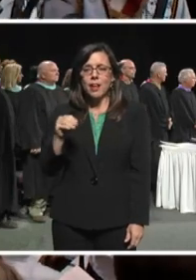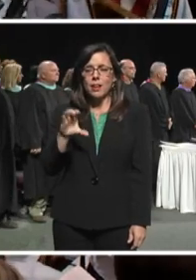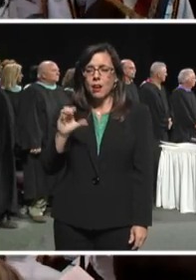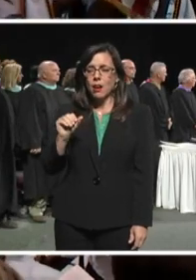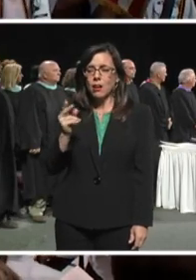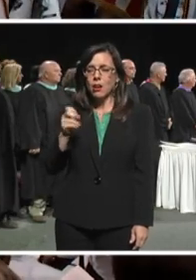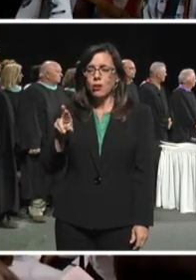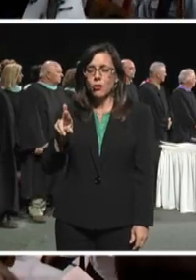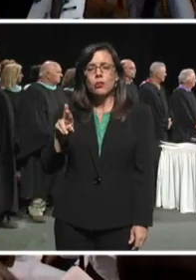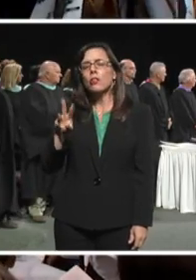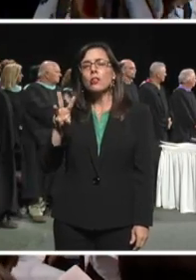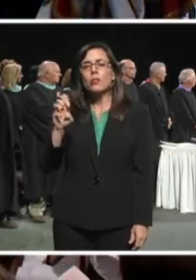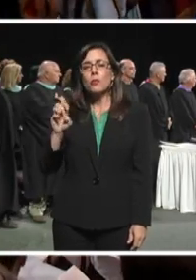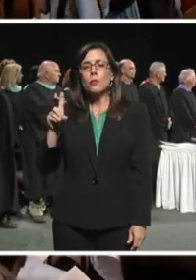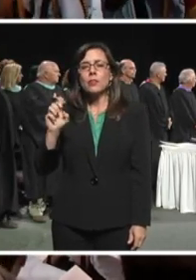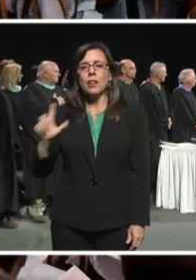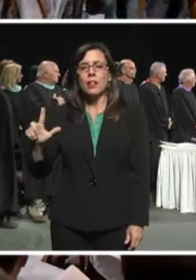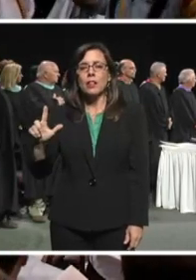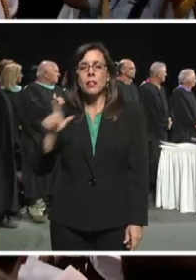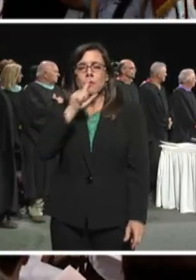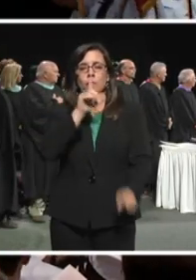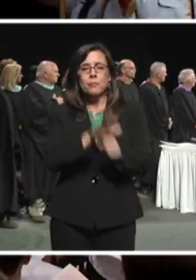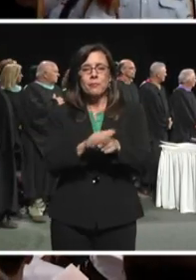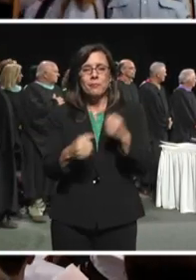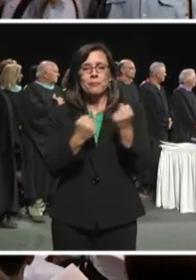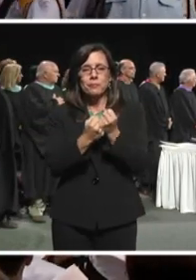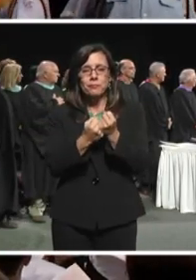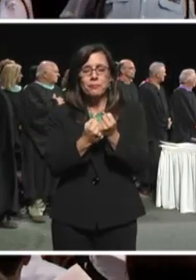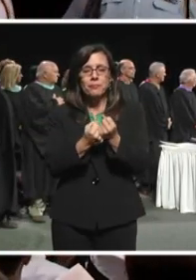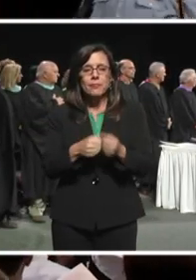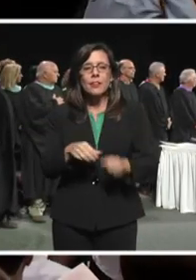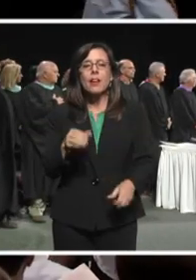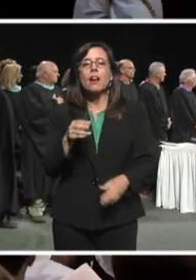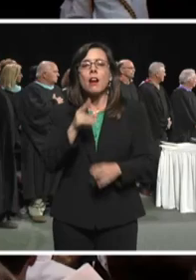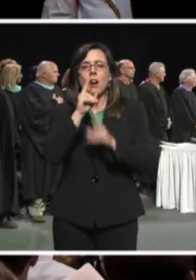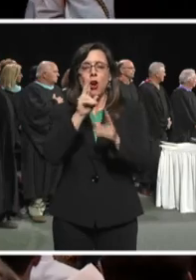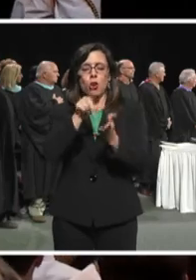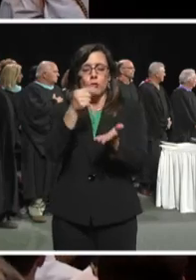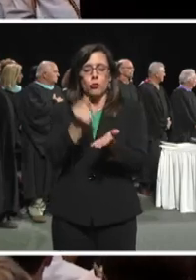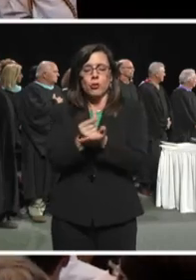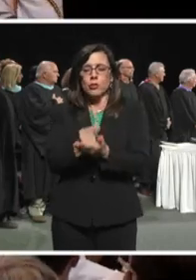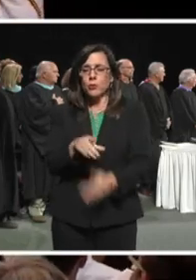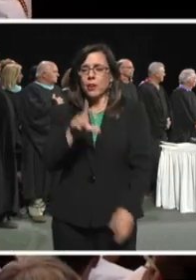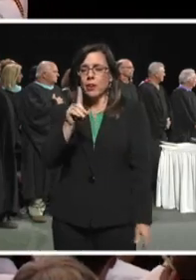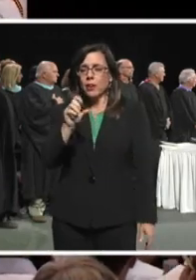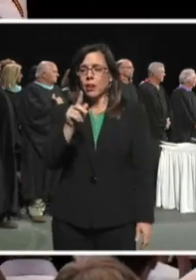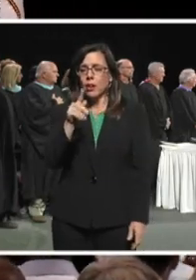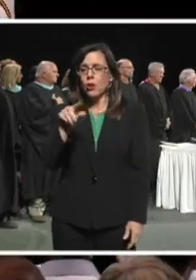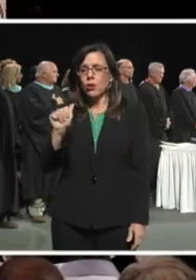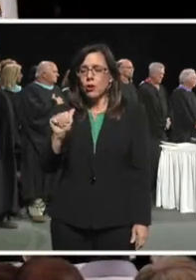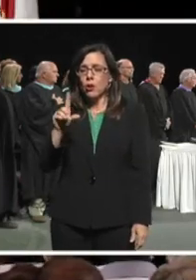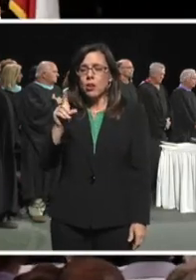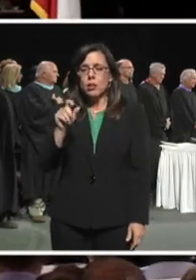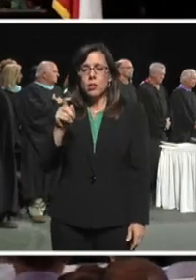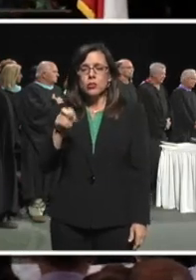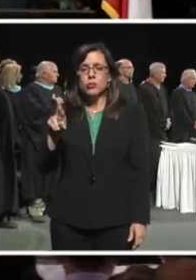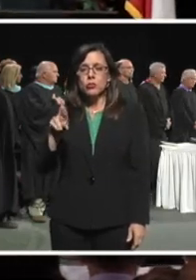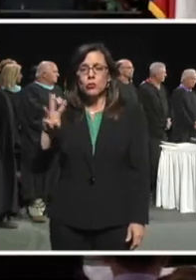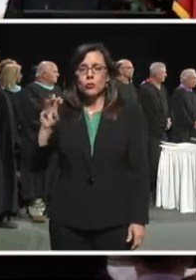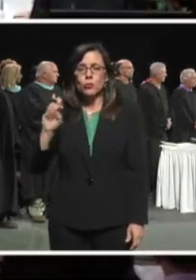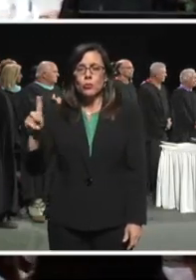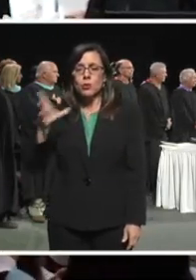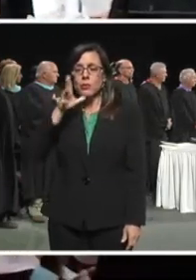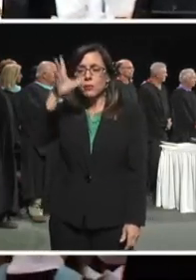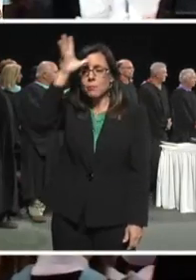Connor Waddell. Our Pledge of Allegiance will be led by honor graduate Dakota Dosterwood. Dakota is the son